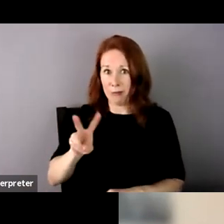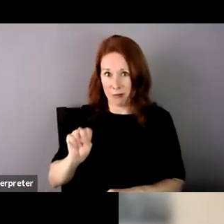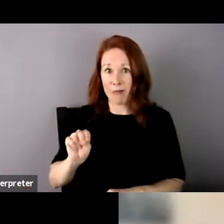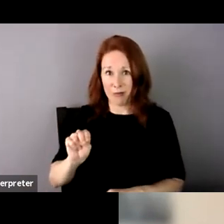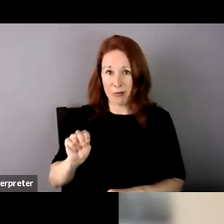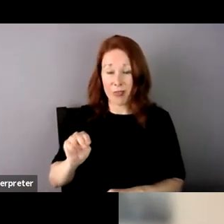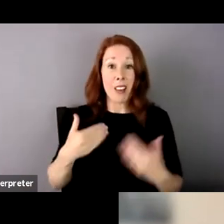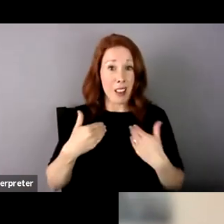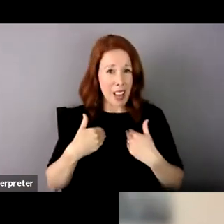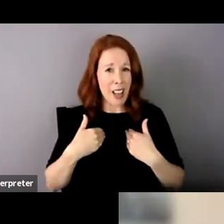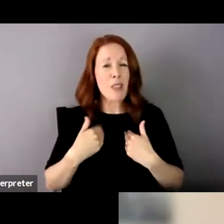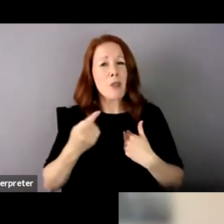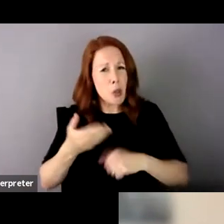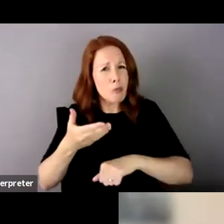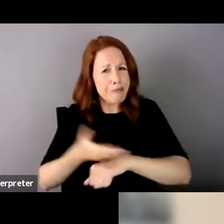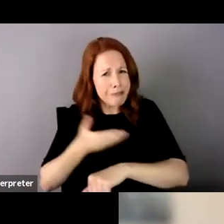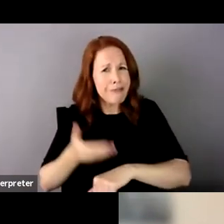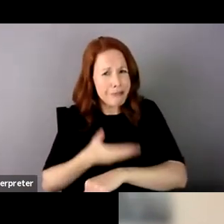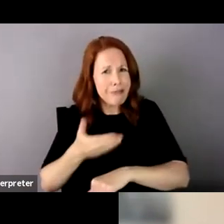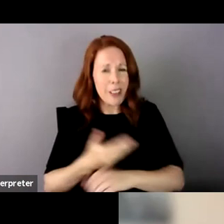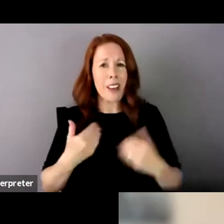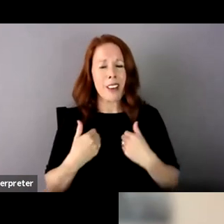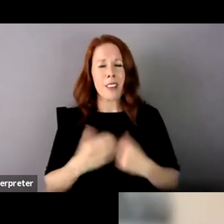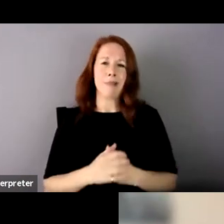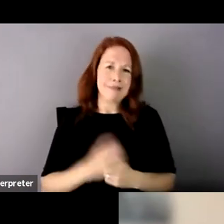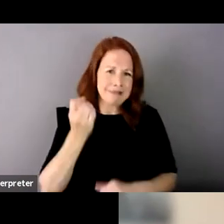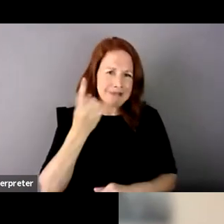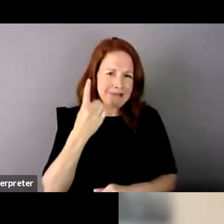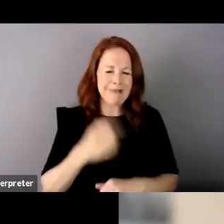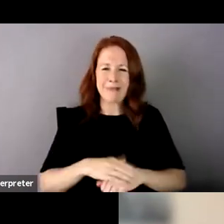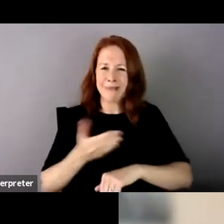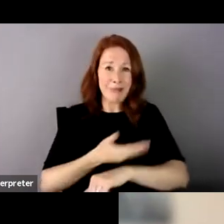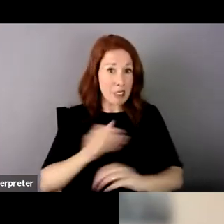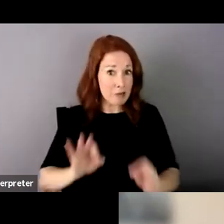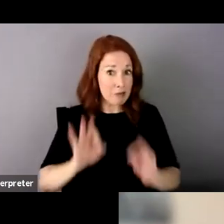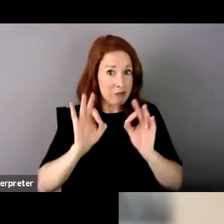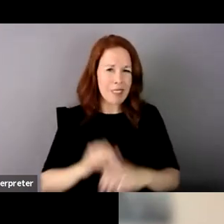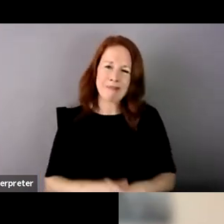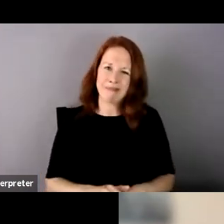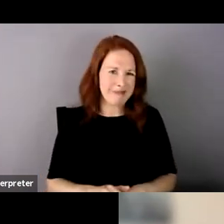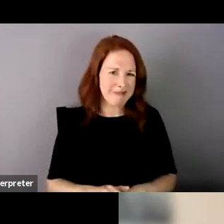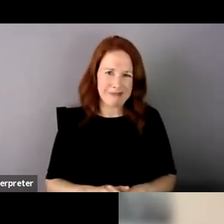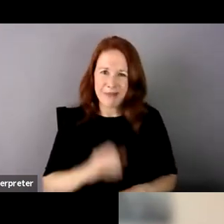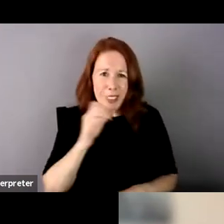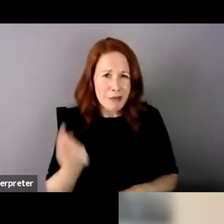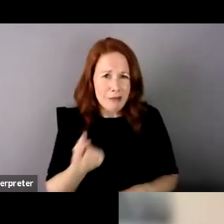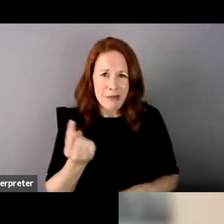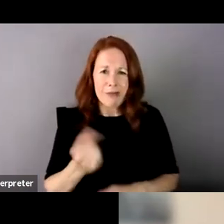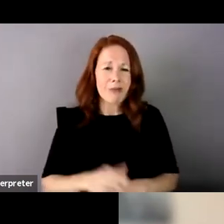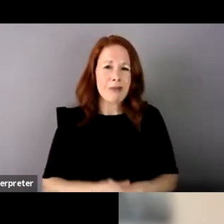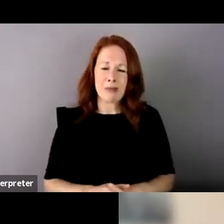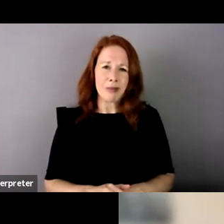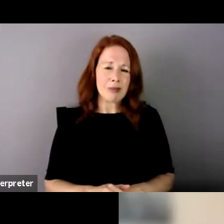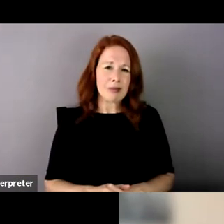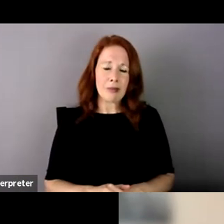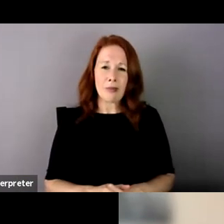some retrofits that have happened, but retrofitting is not always ideal either. So I think as well, if you